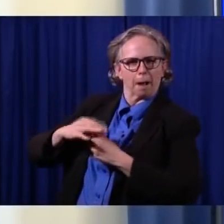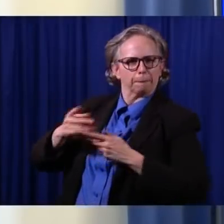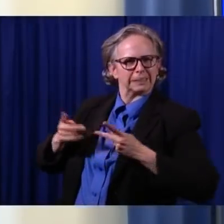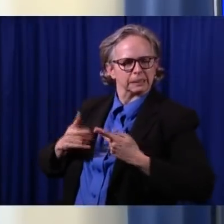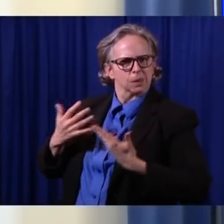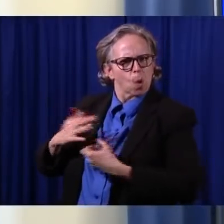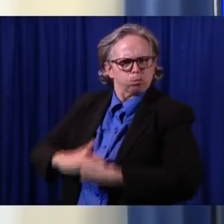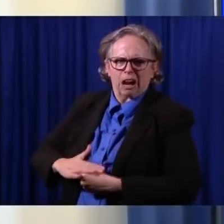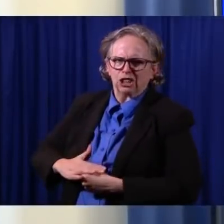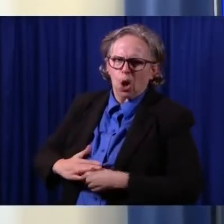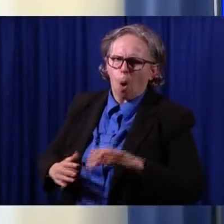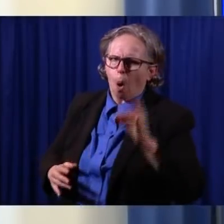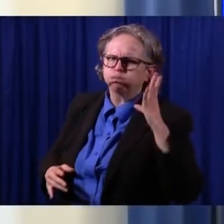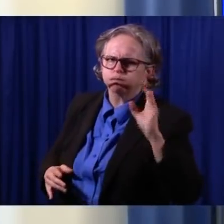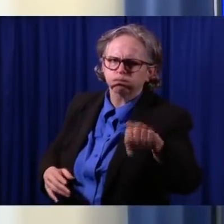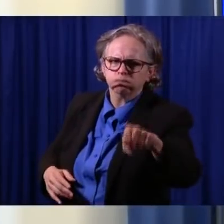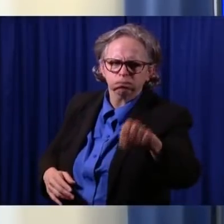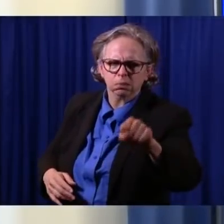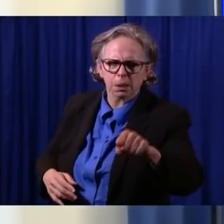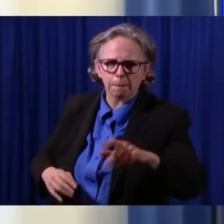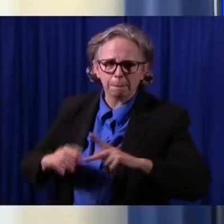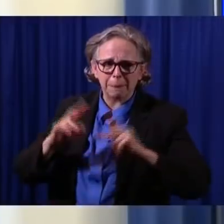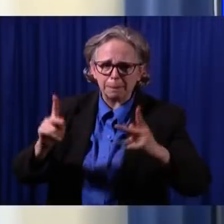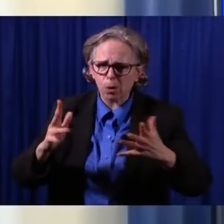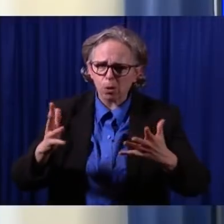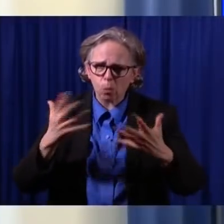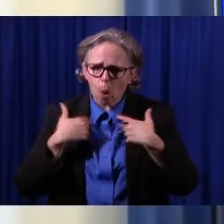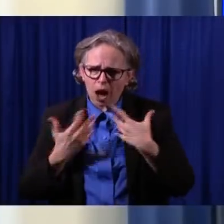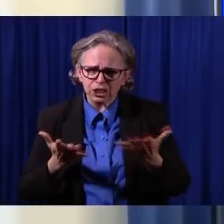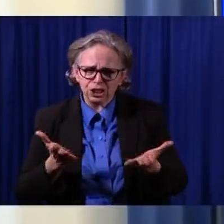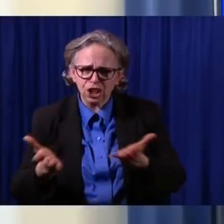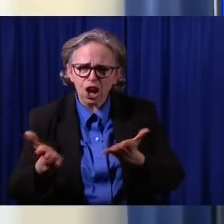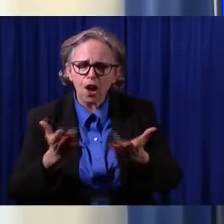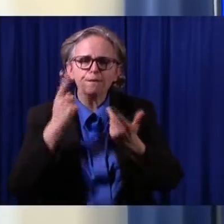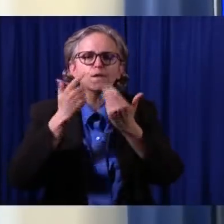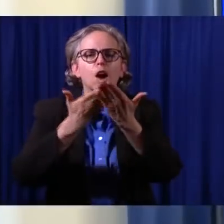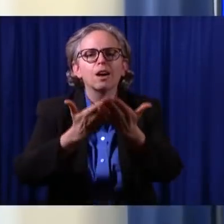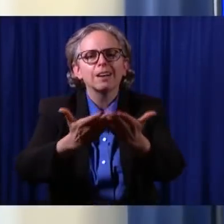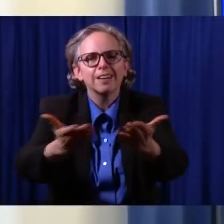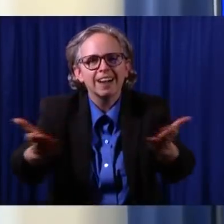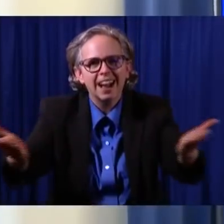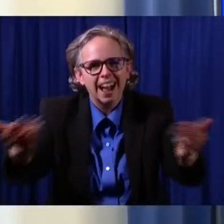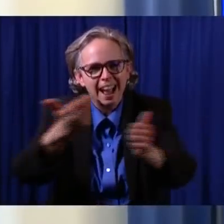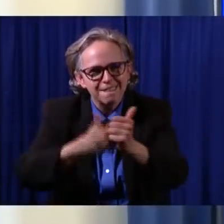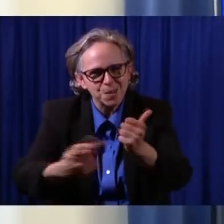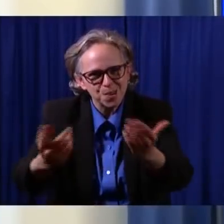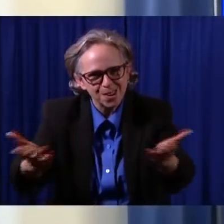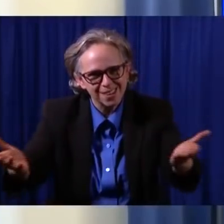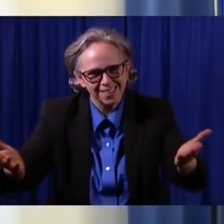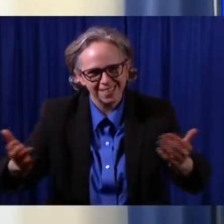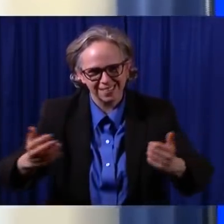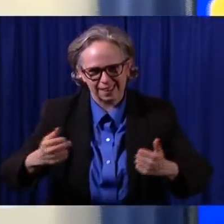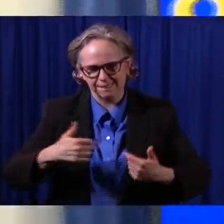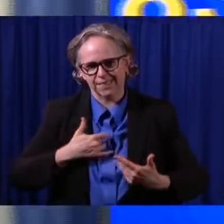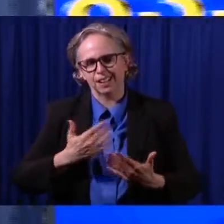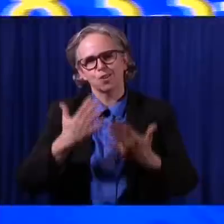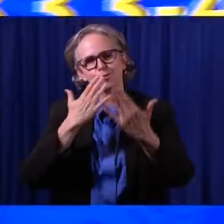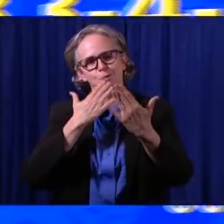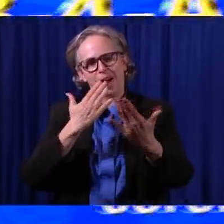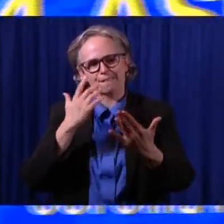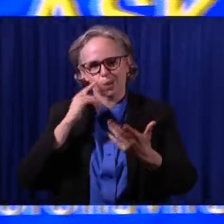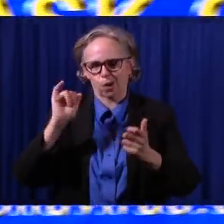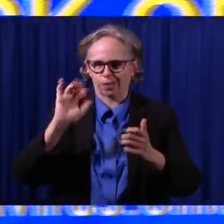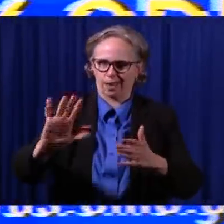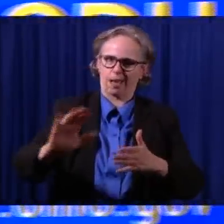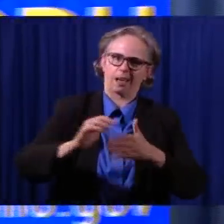to serve, it's something they do for all of us. And I think we should all feel very grateful for their leadership.